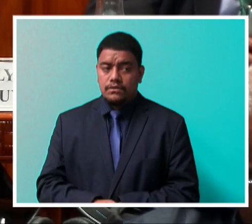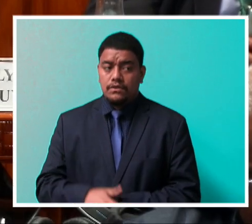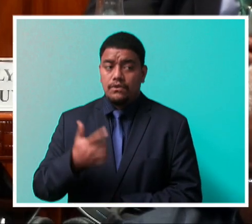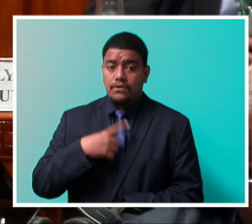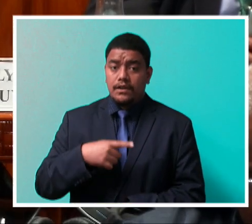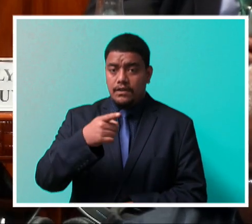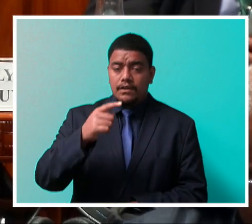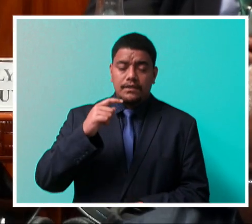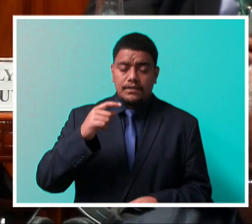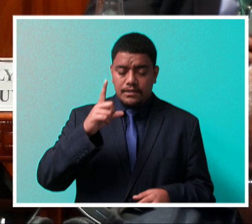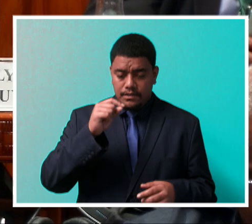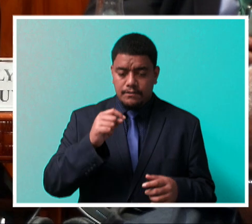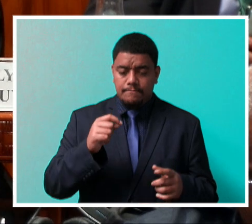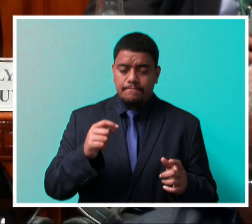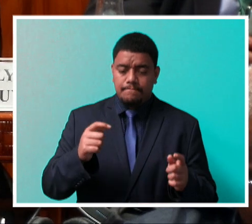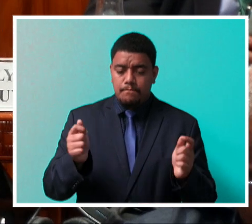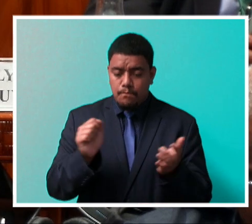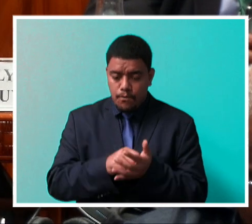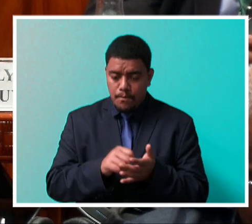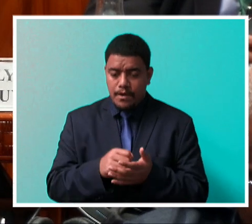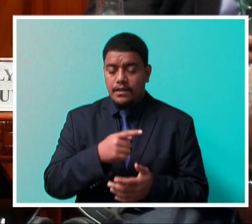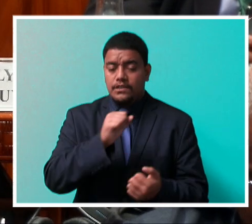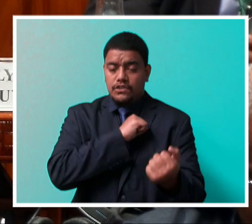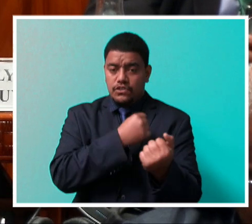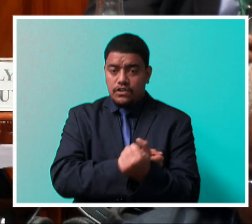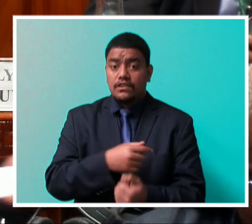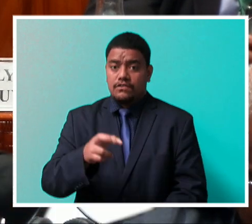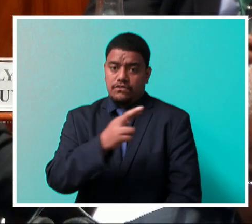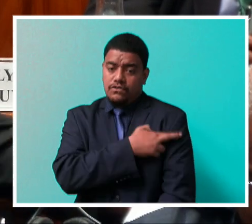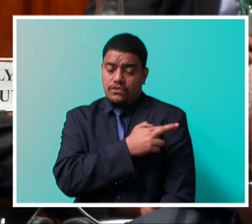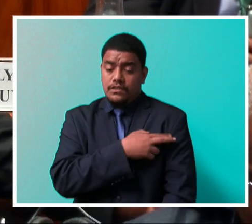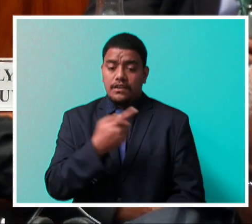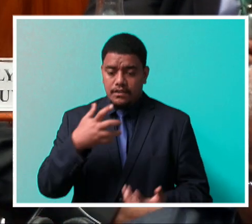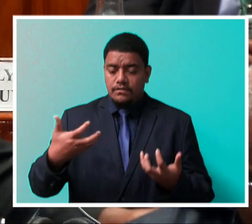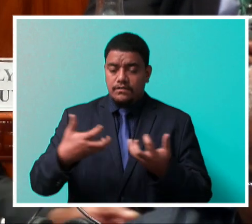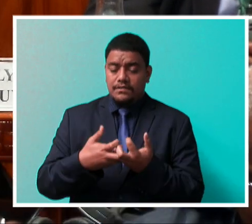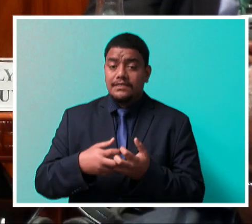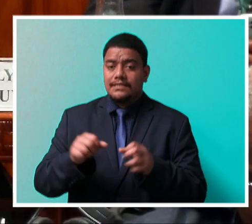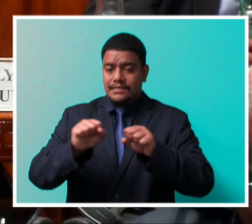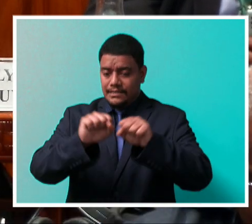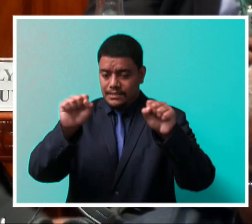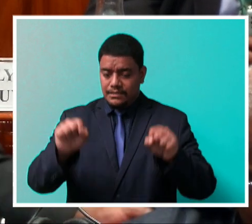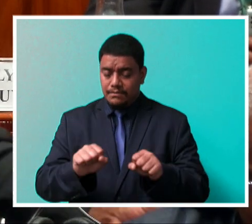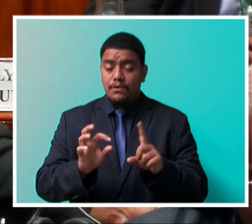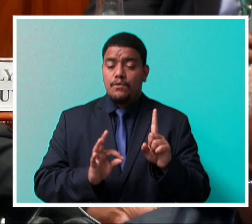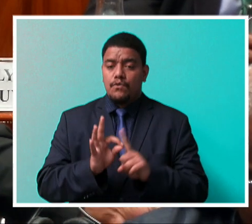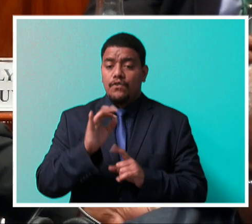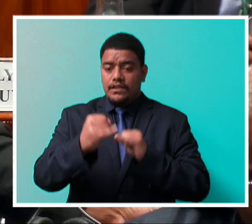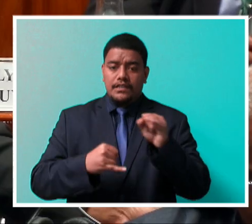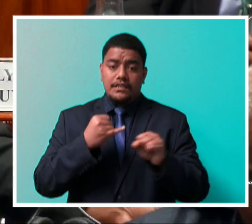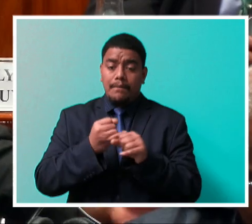consolidation removes duplication, strengthens clarity, and aligns Fiji's civil aviation system with international best